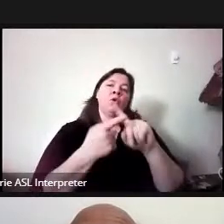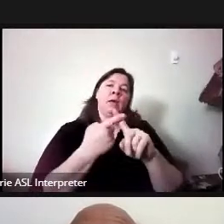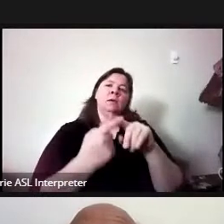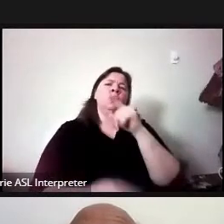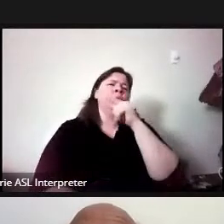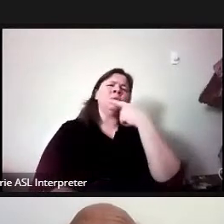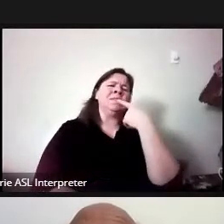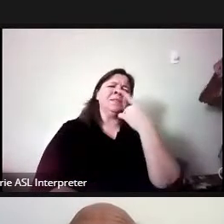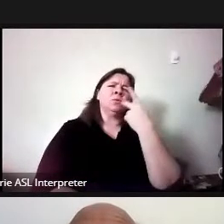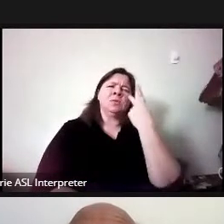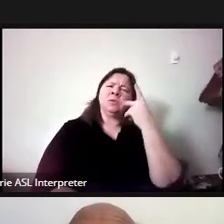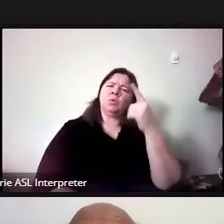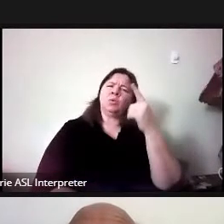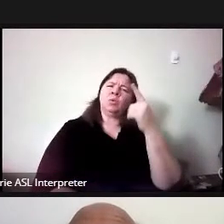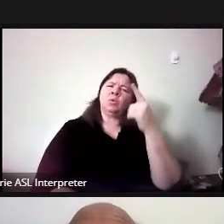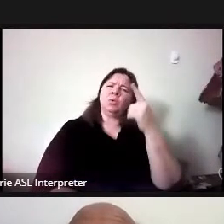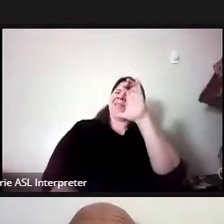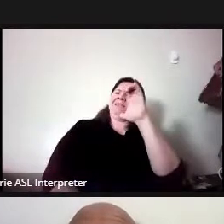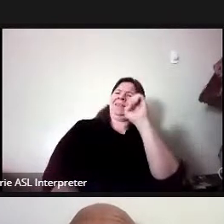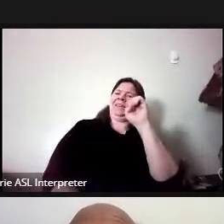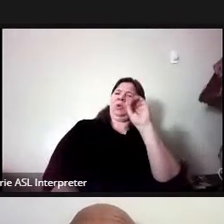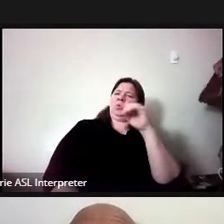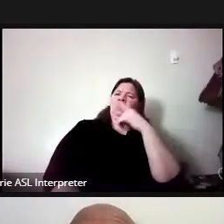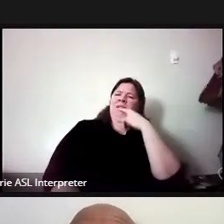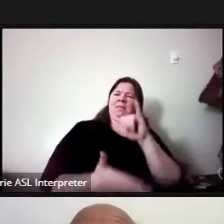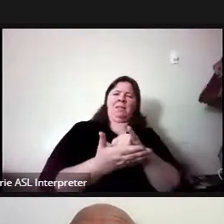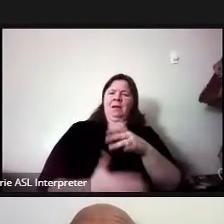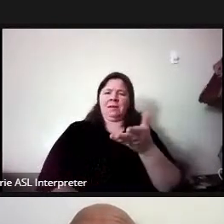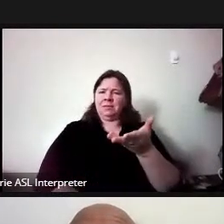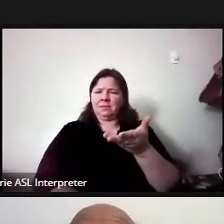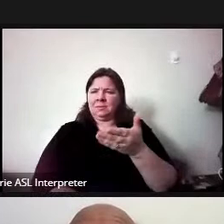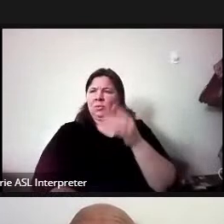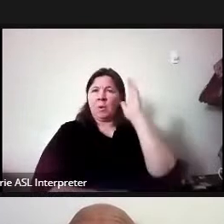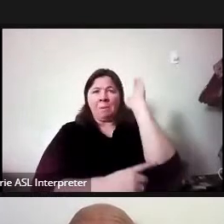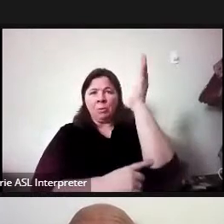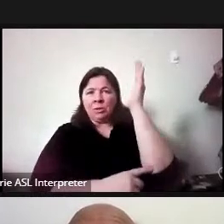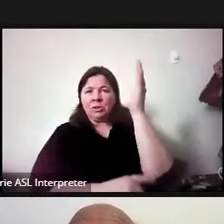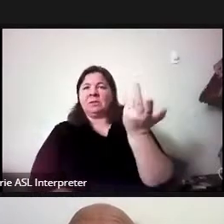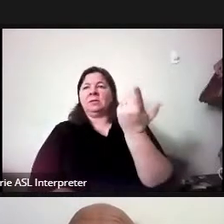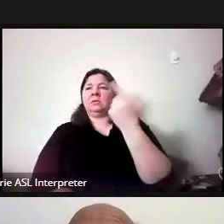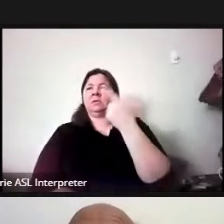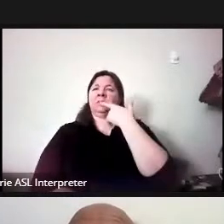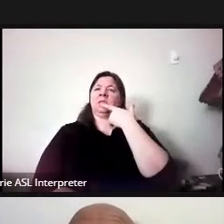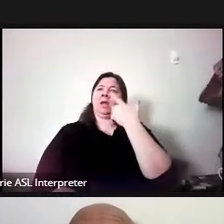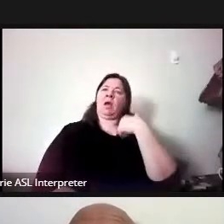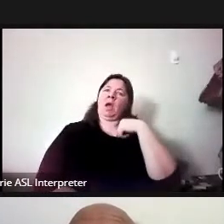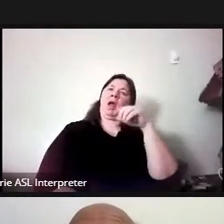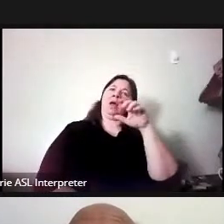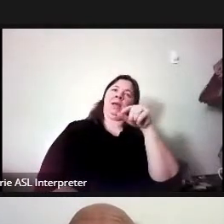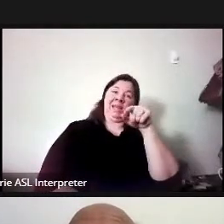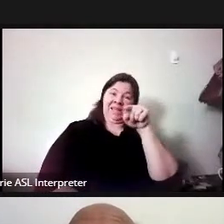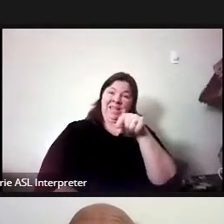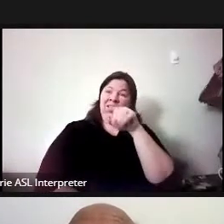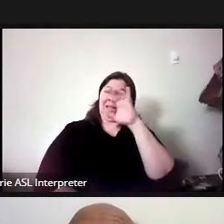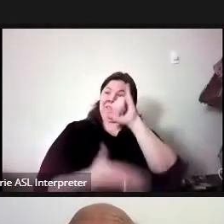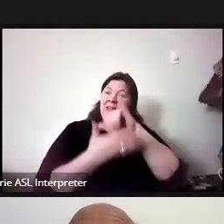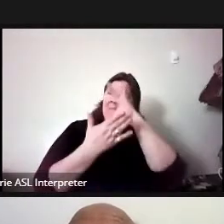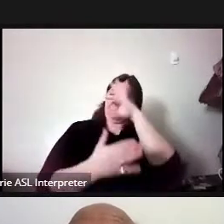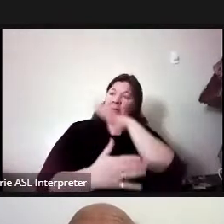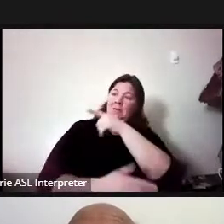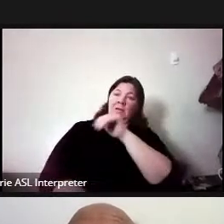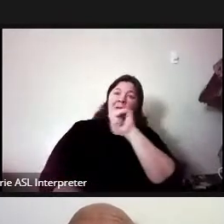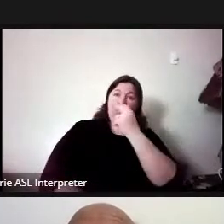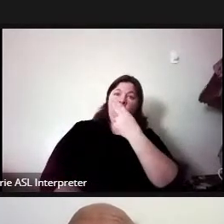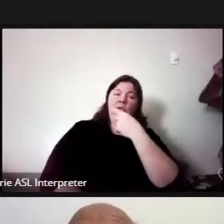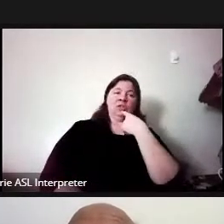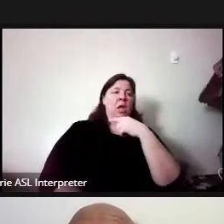with CEO comes on to a presentation talking about he's your friend.